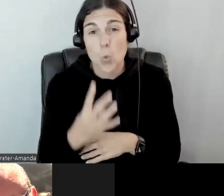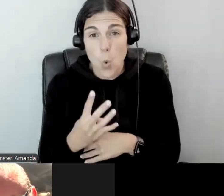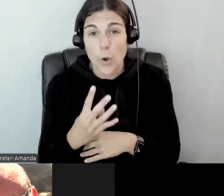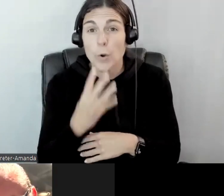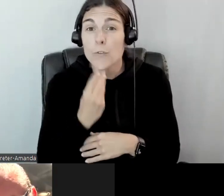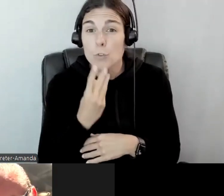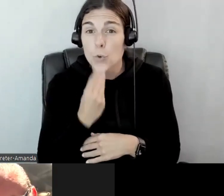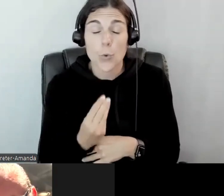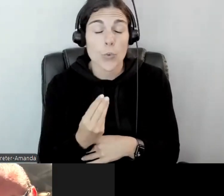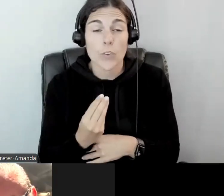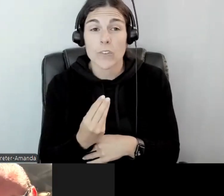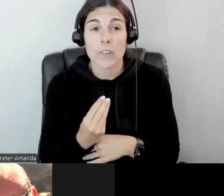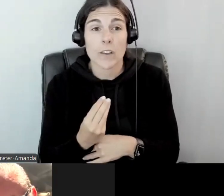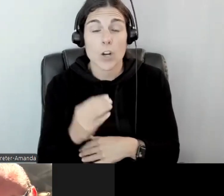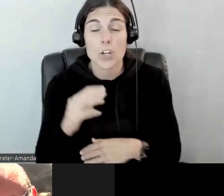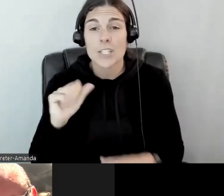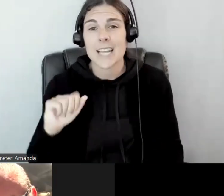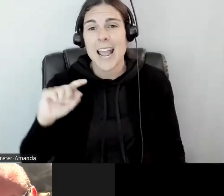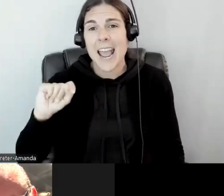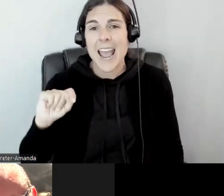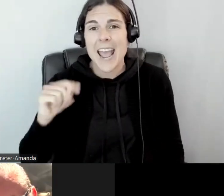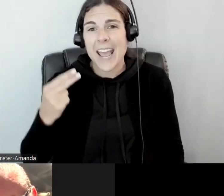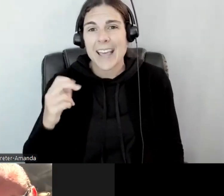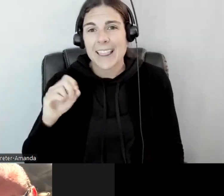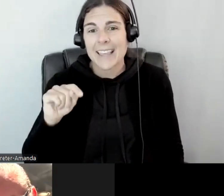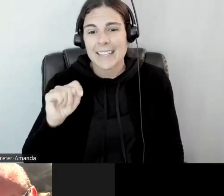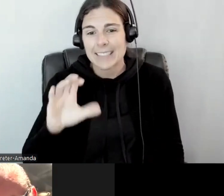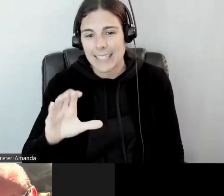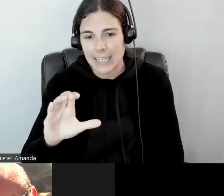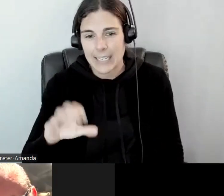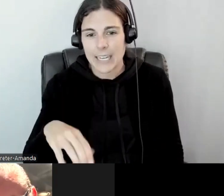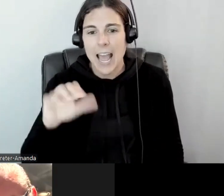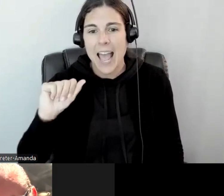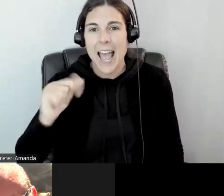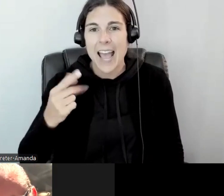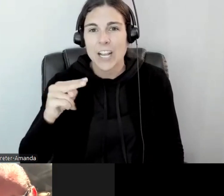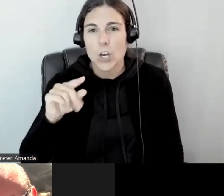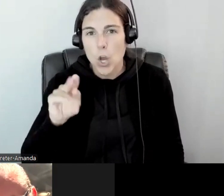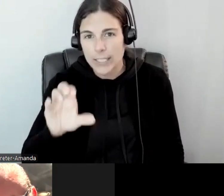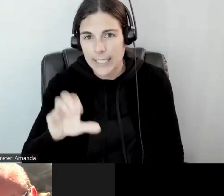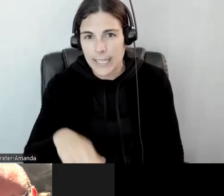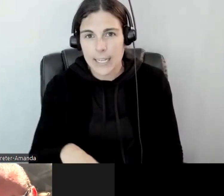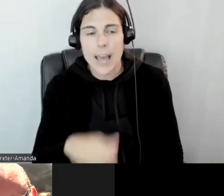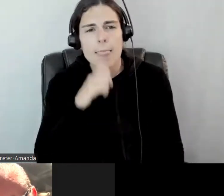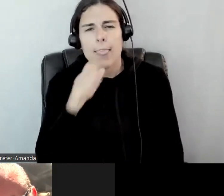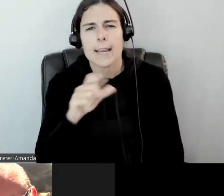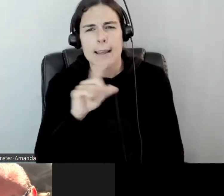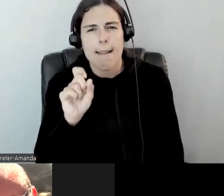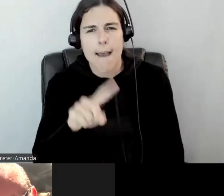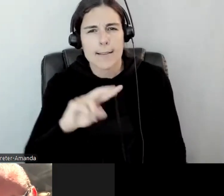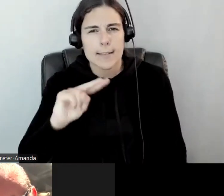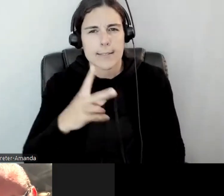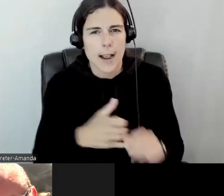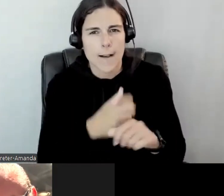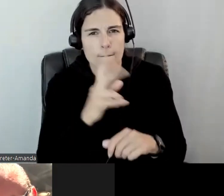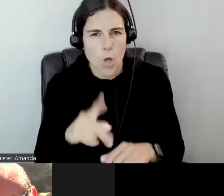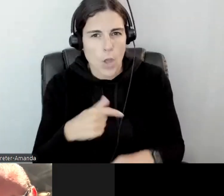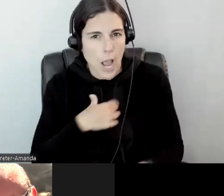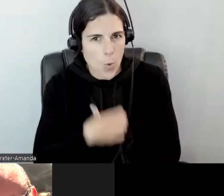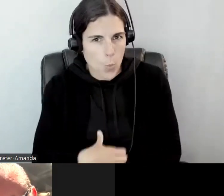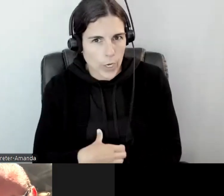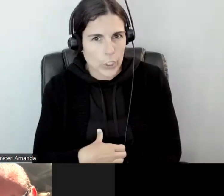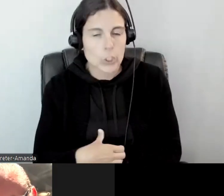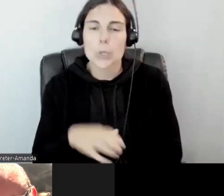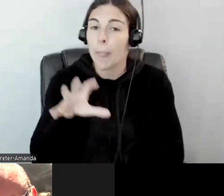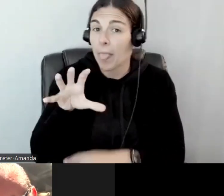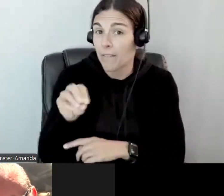just flat out atheist agnostic. They did not ask a second follow-up question, which I wish they would have, to the 50%